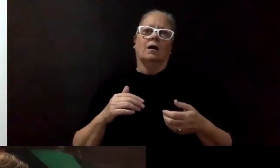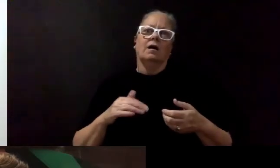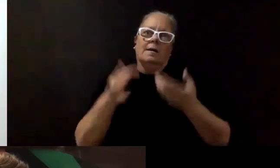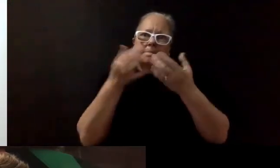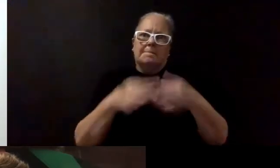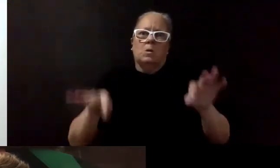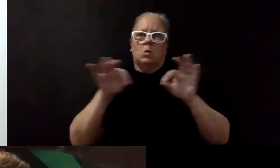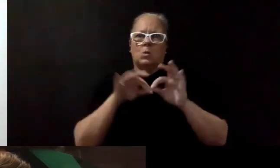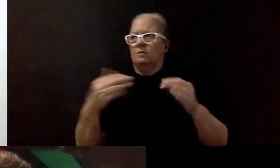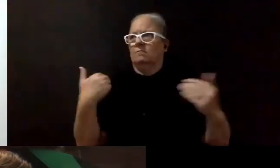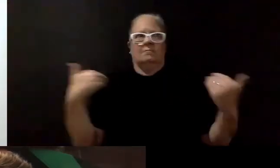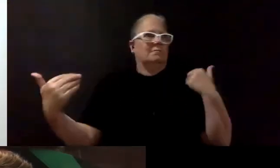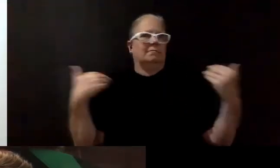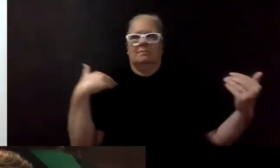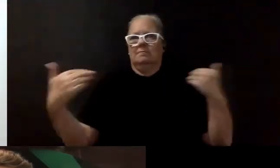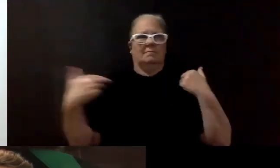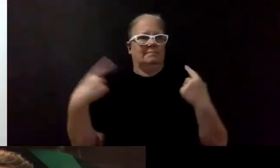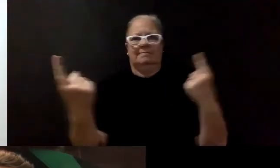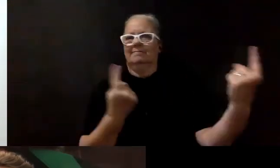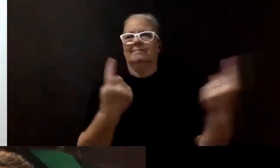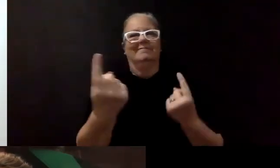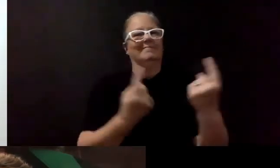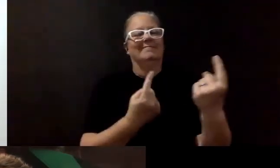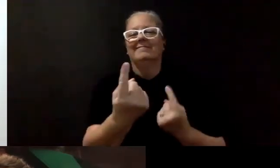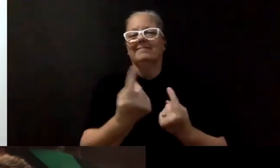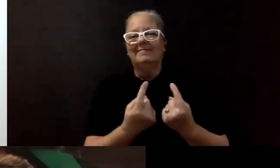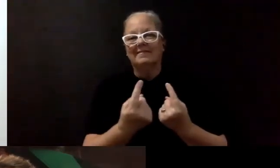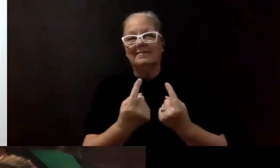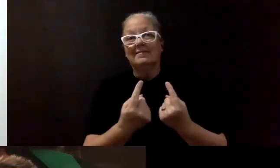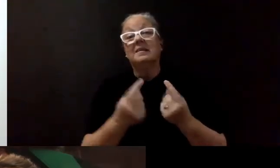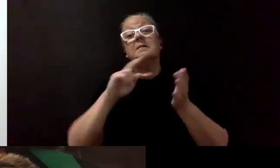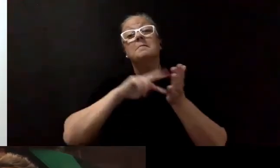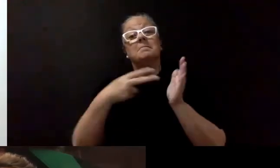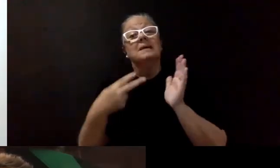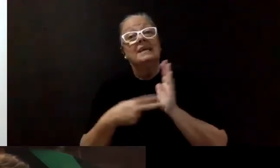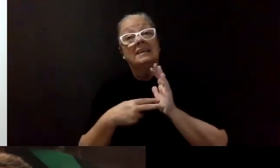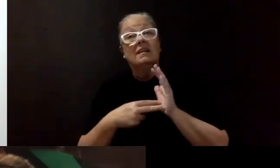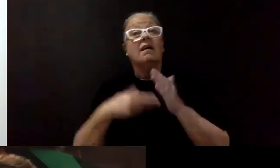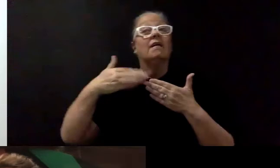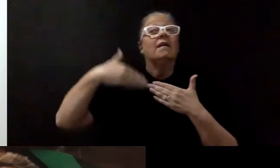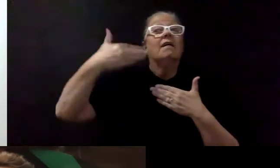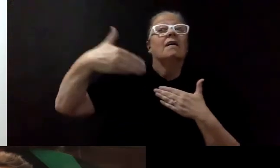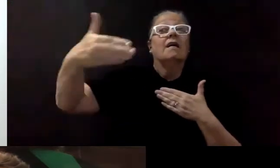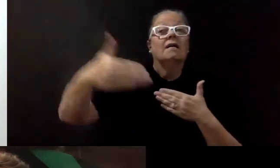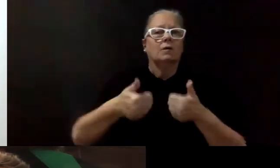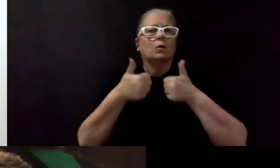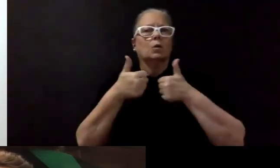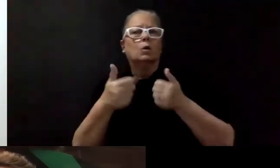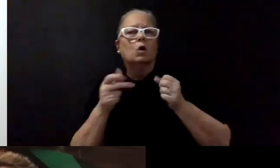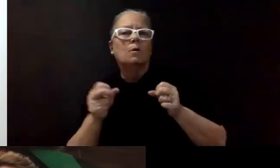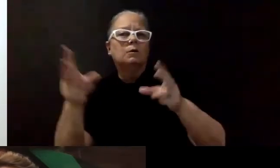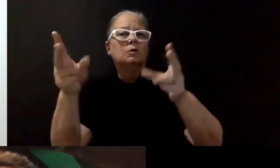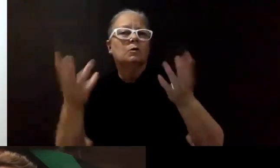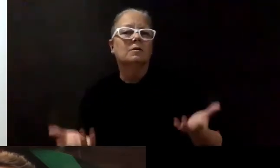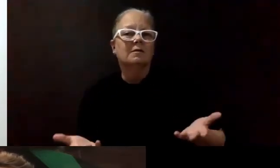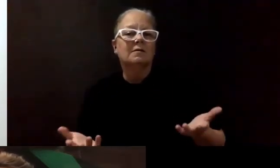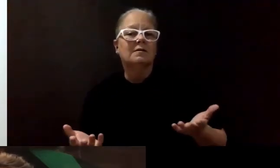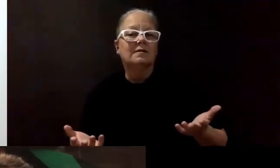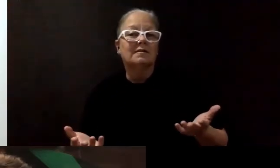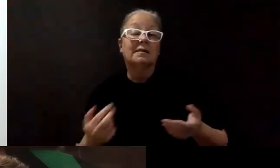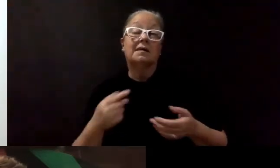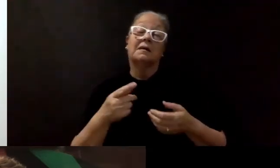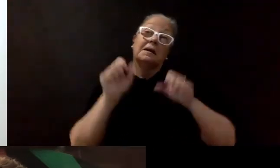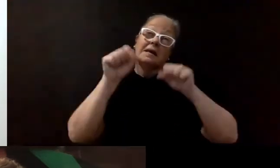and it means that there is so much opportunity for us to create impact. And that's both a positive and a negative. I mean, it's